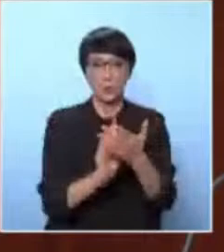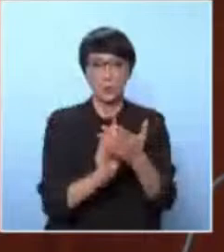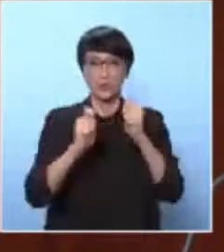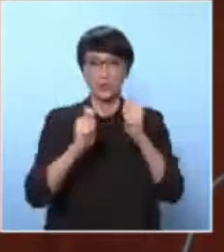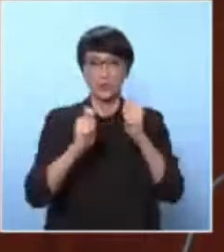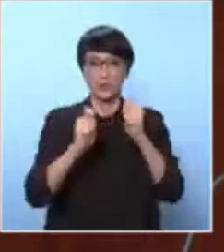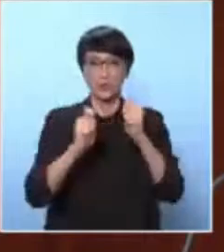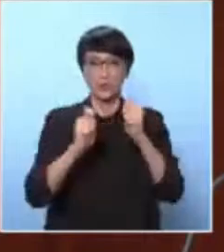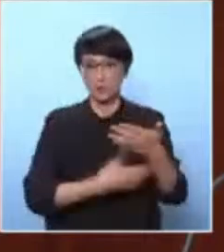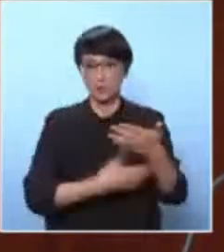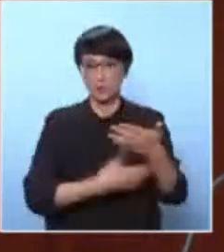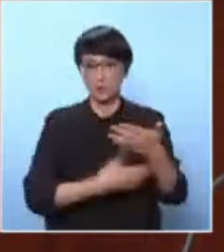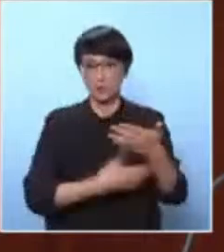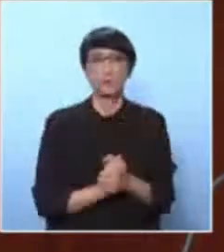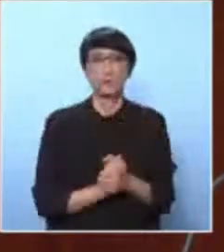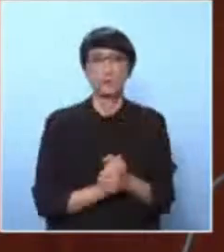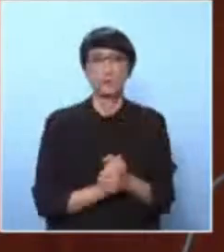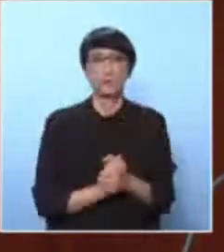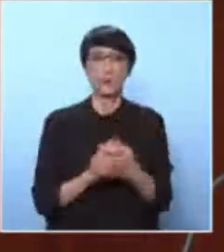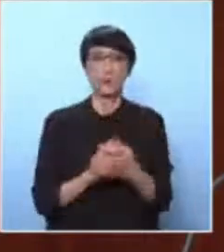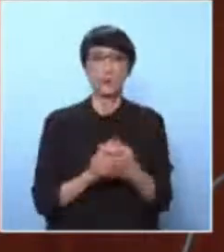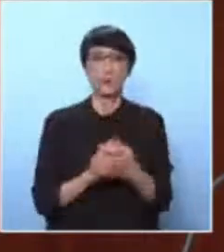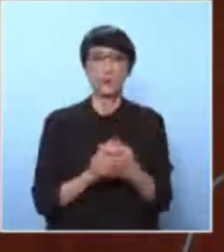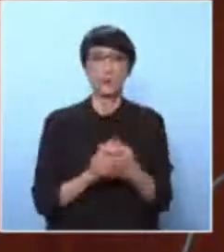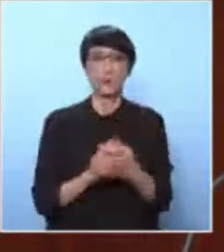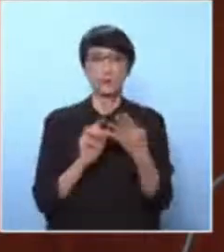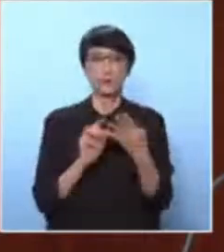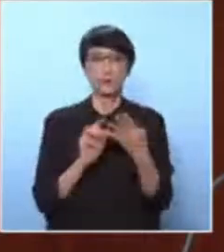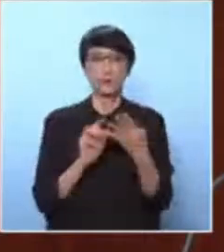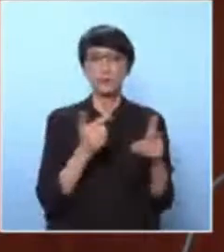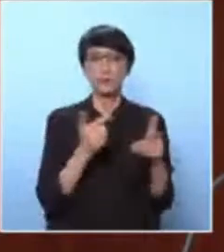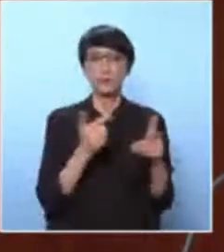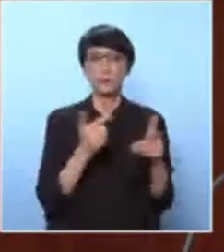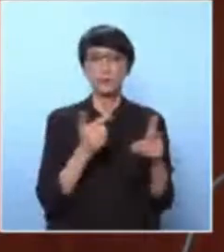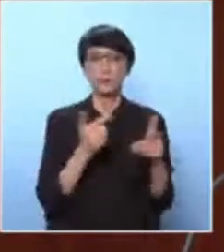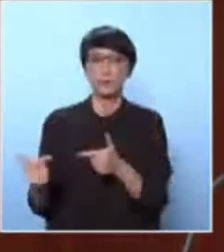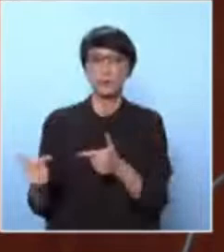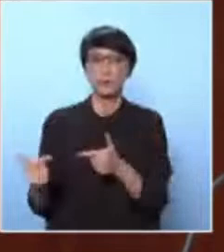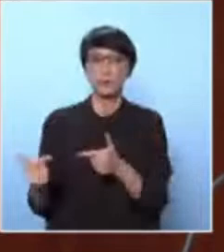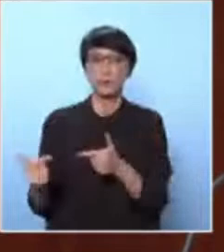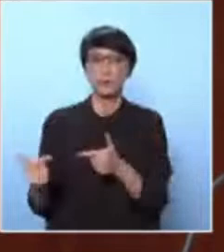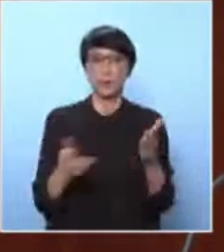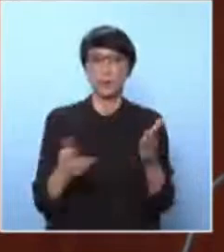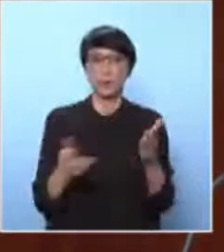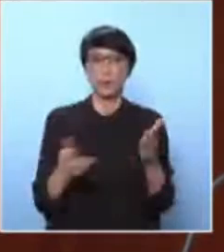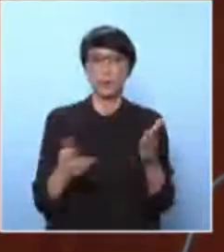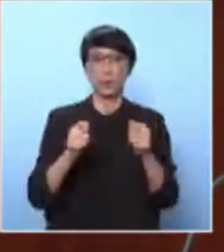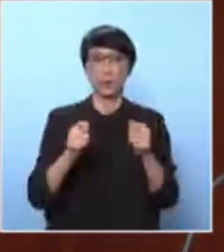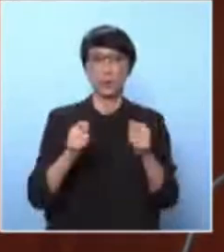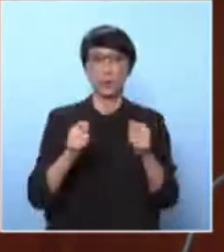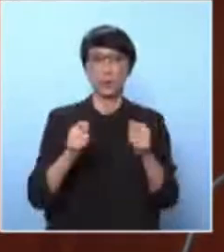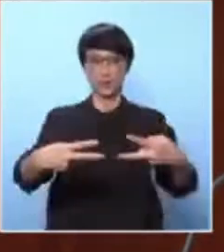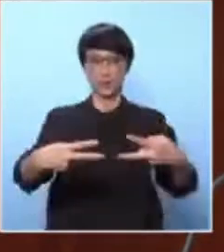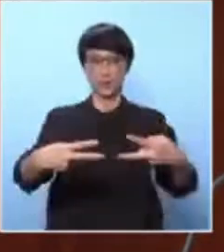And 5. Continue to promote stock market development.